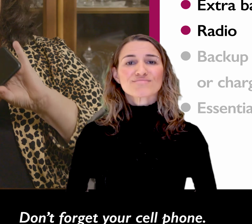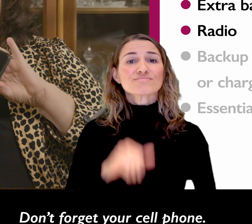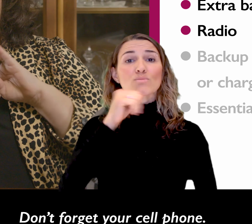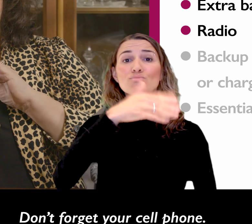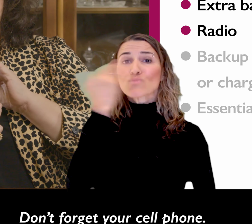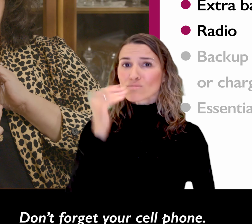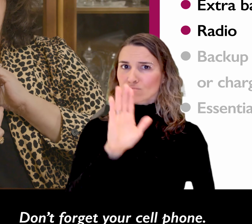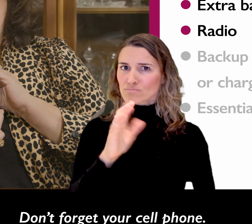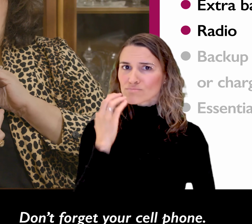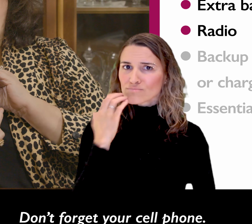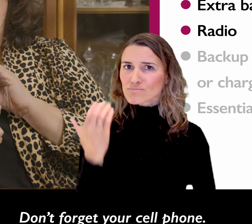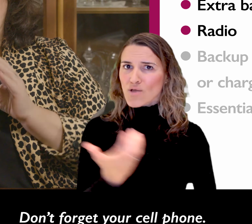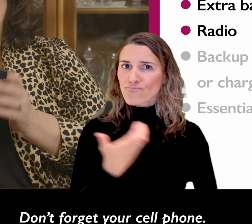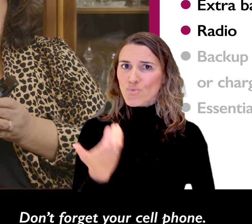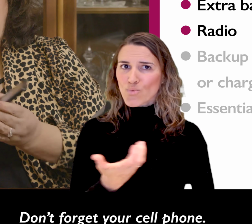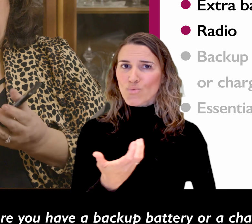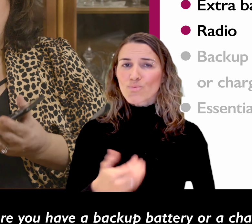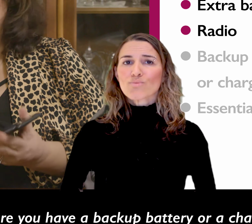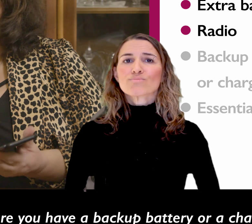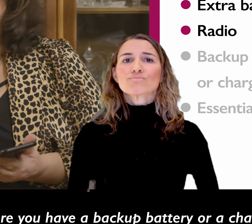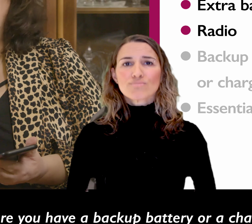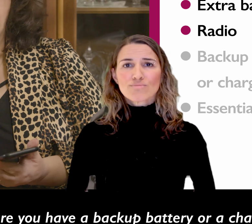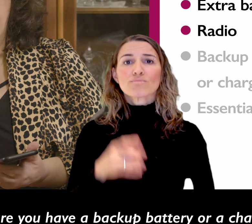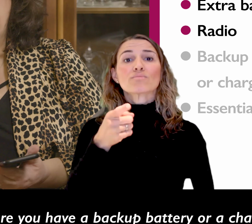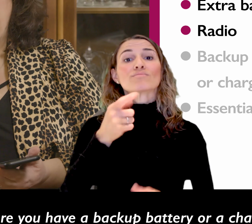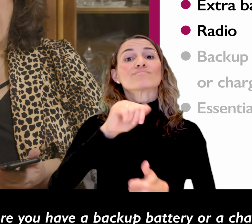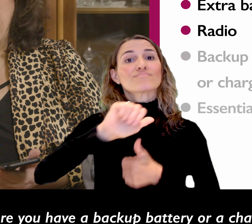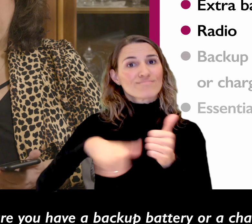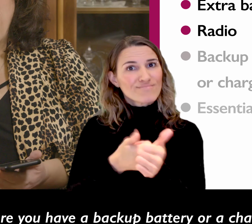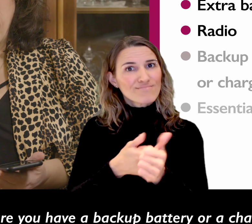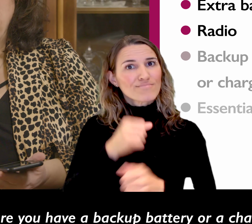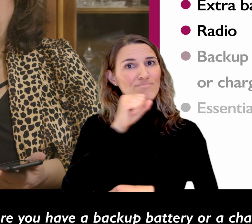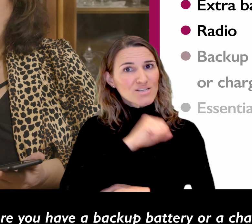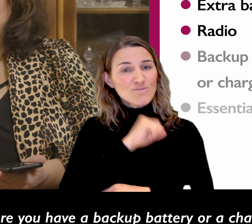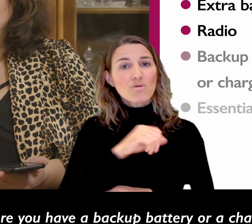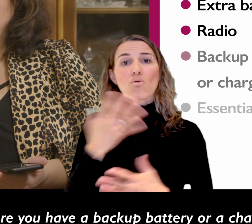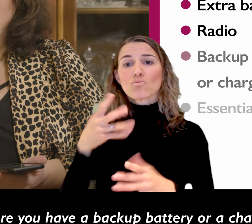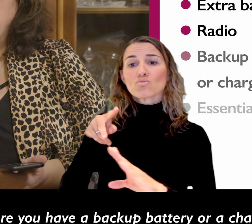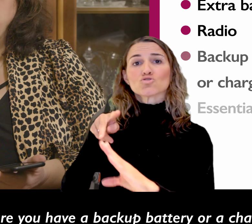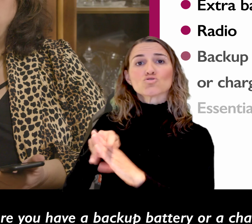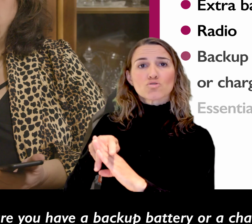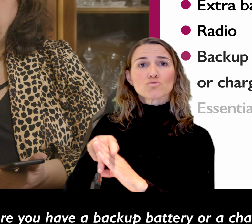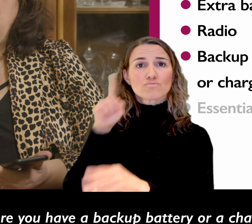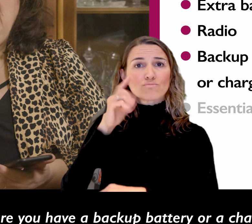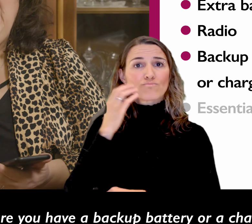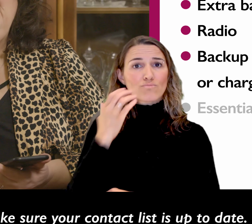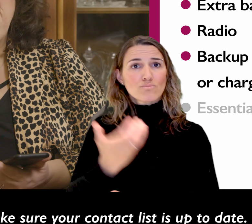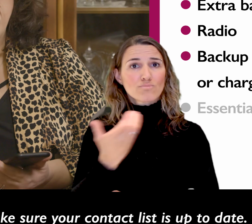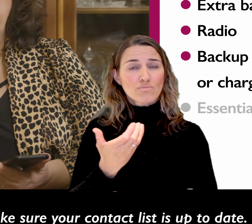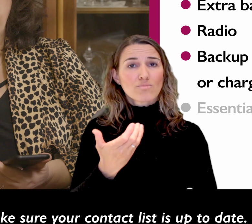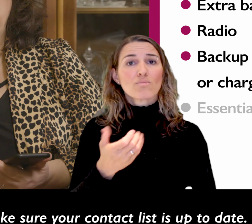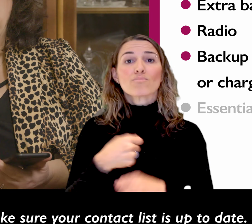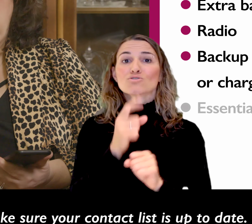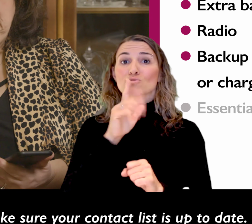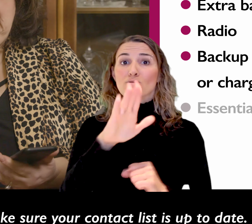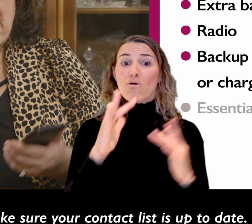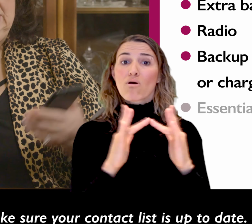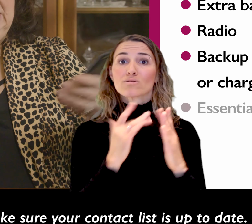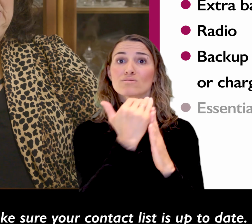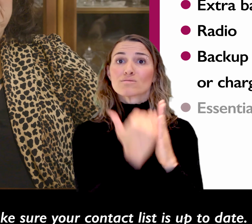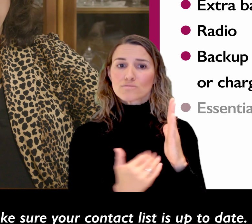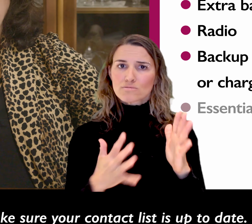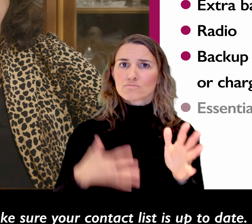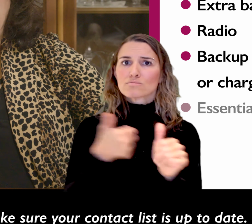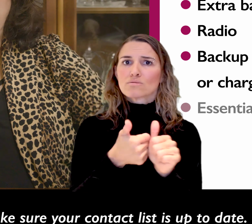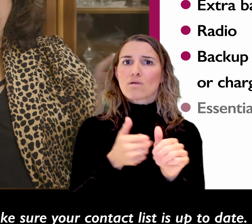And don't forget your cell phone, and make sure you have a backup battery or charger, and make sure your